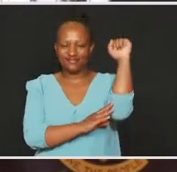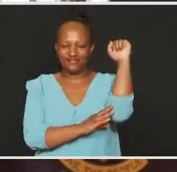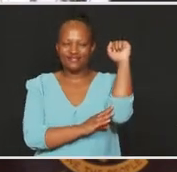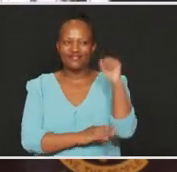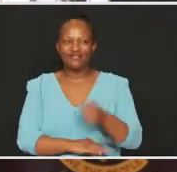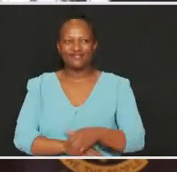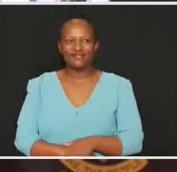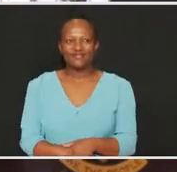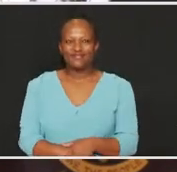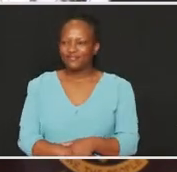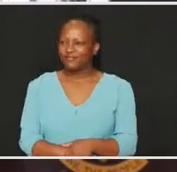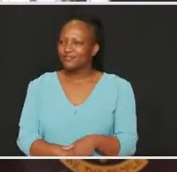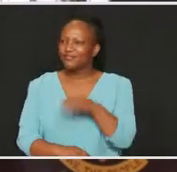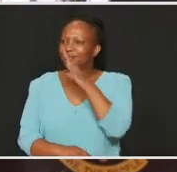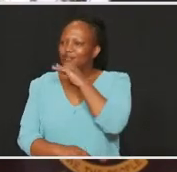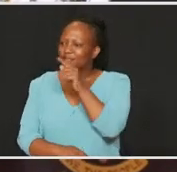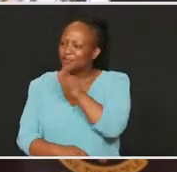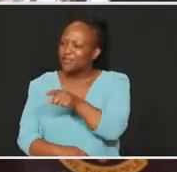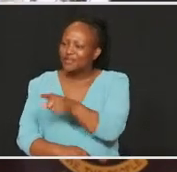message